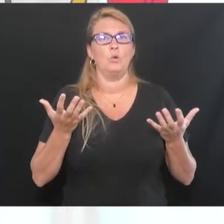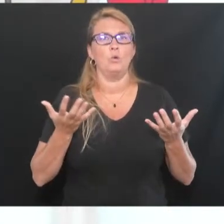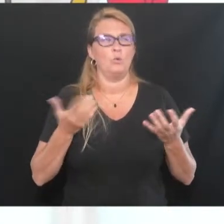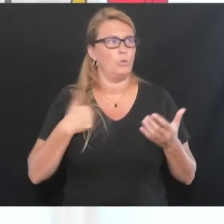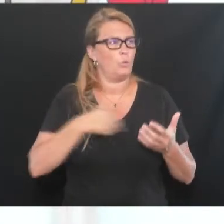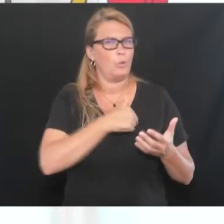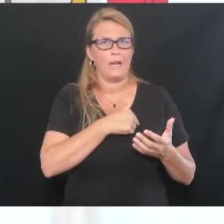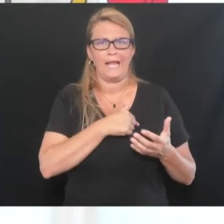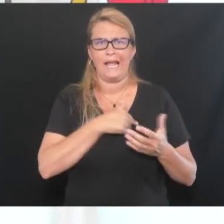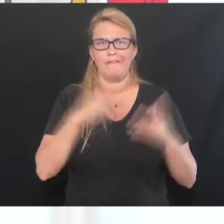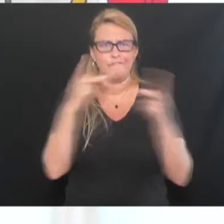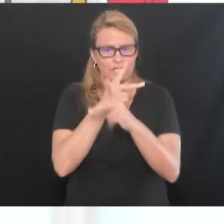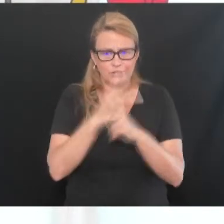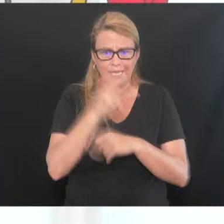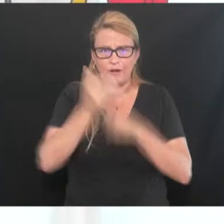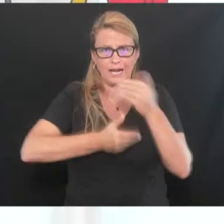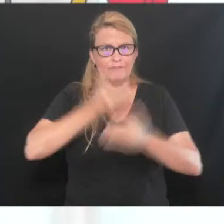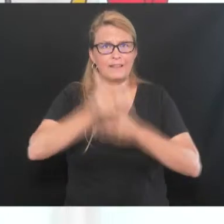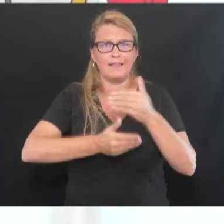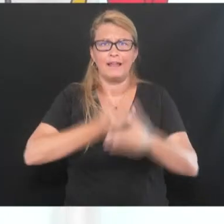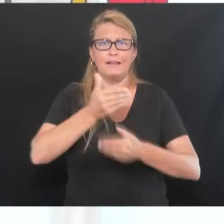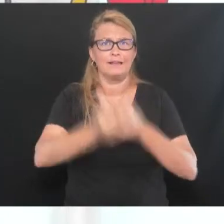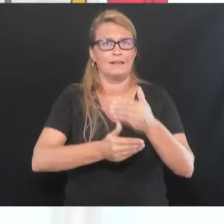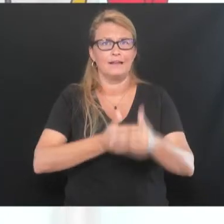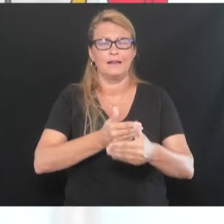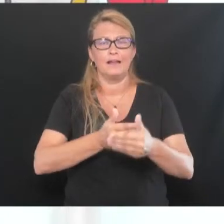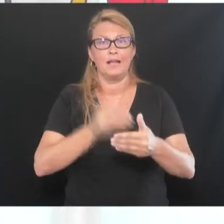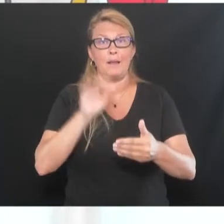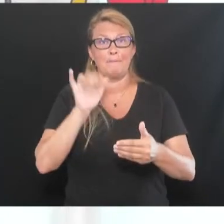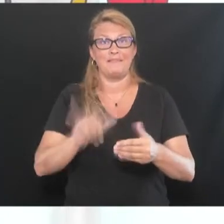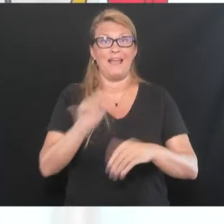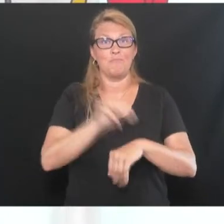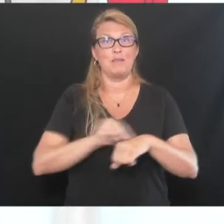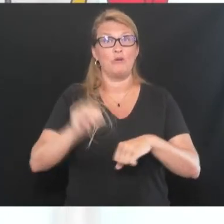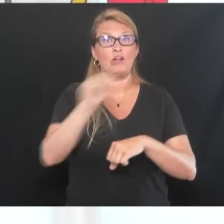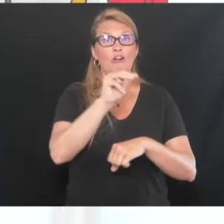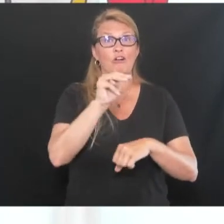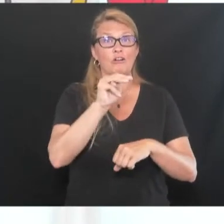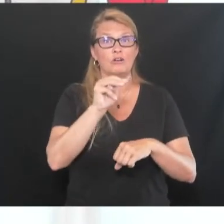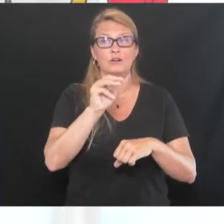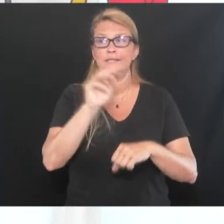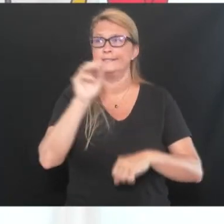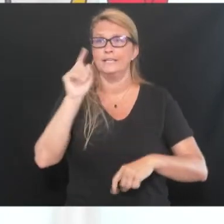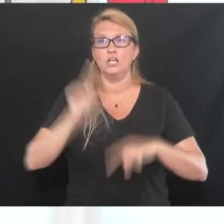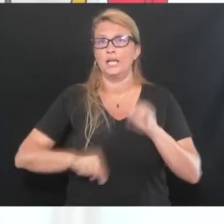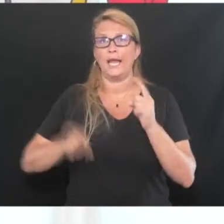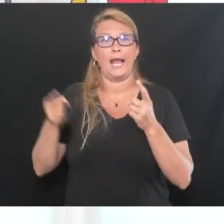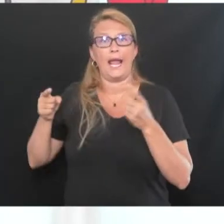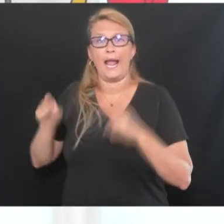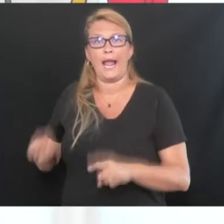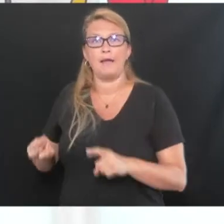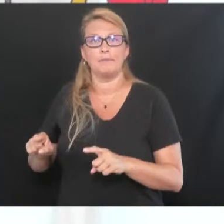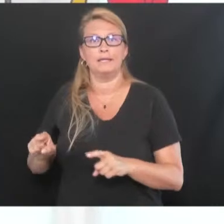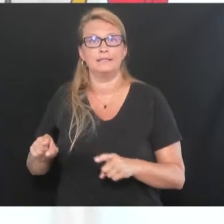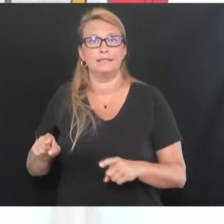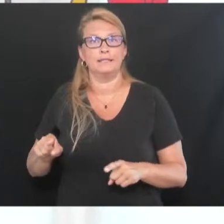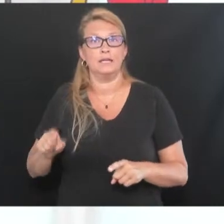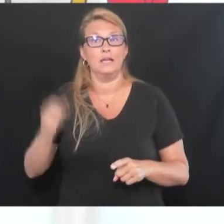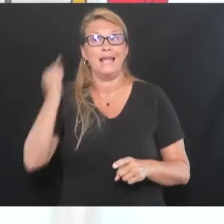through this as best we can, but the miracle could have never been possible if we hadn't stayed together.